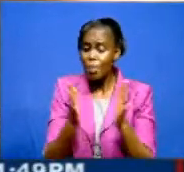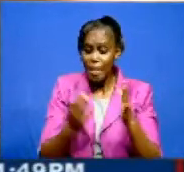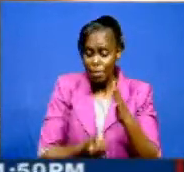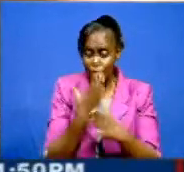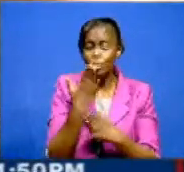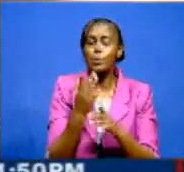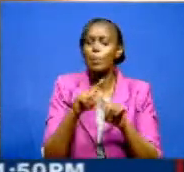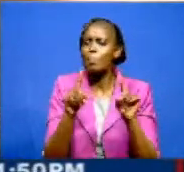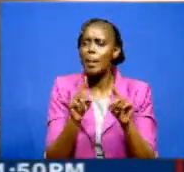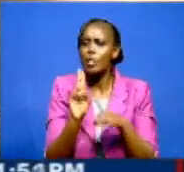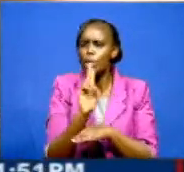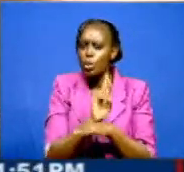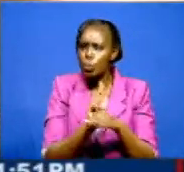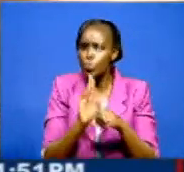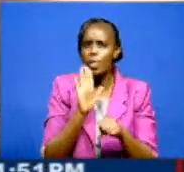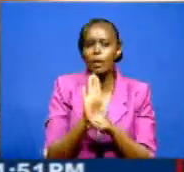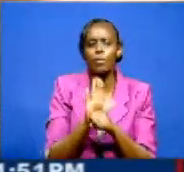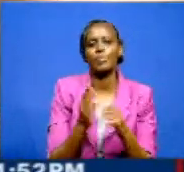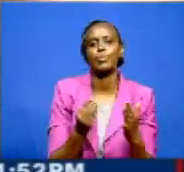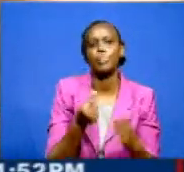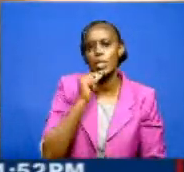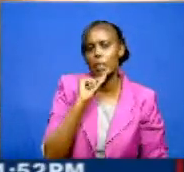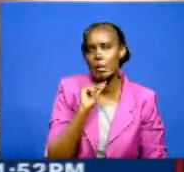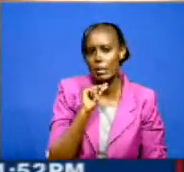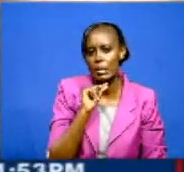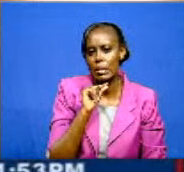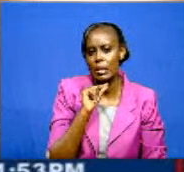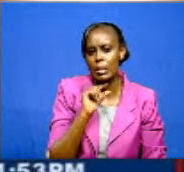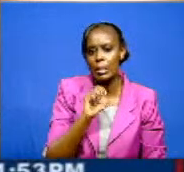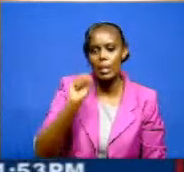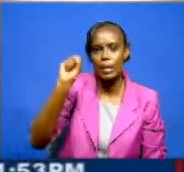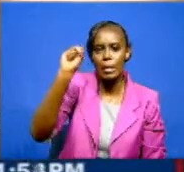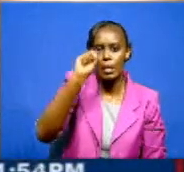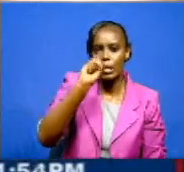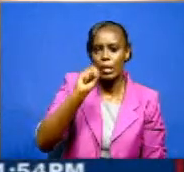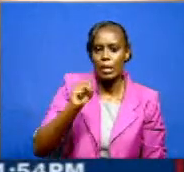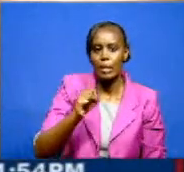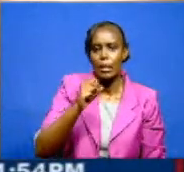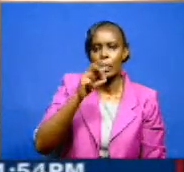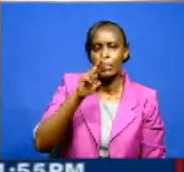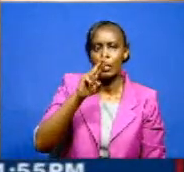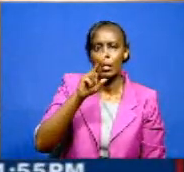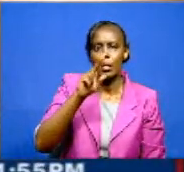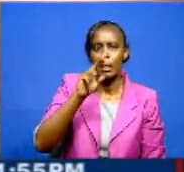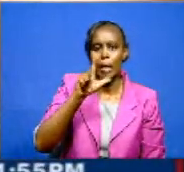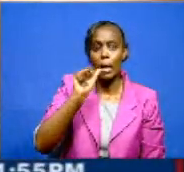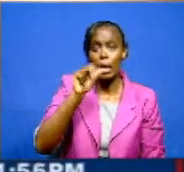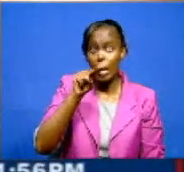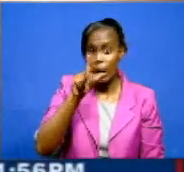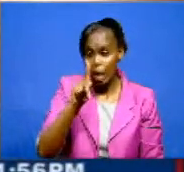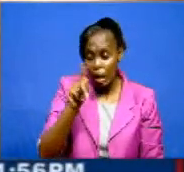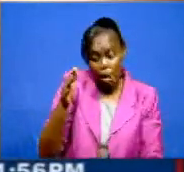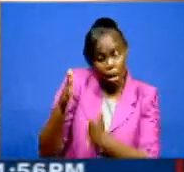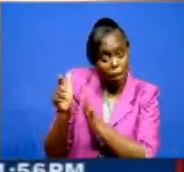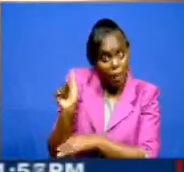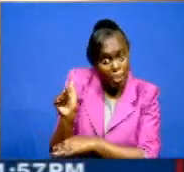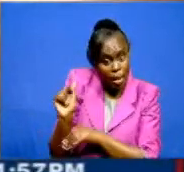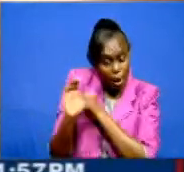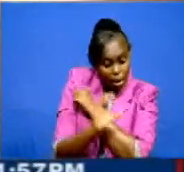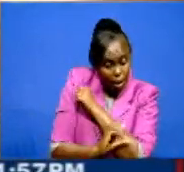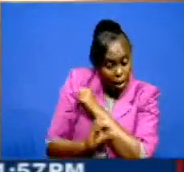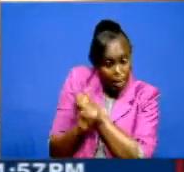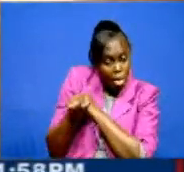producers, but they consume most of it. Now, Sri Lanka, in the neighborhood there, they